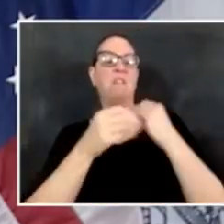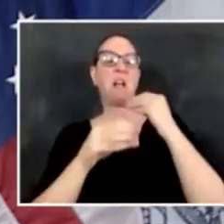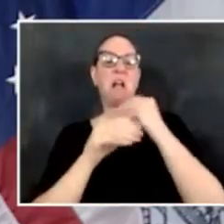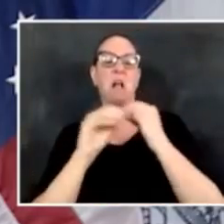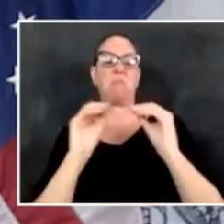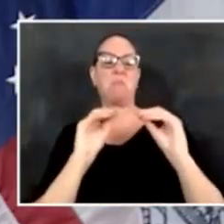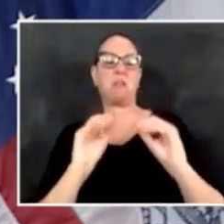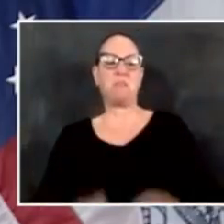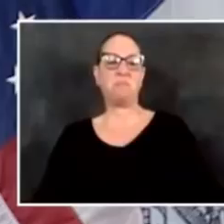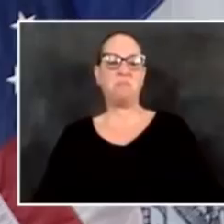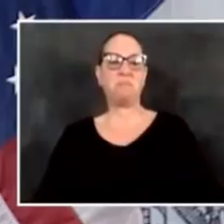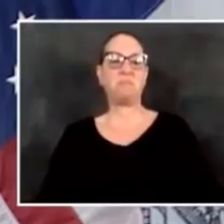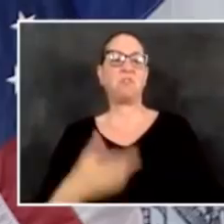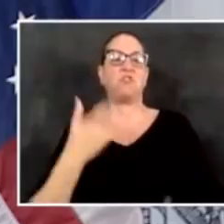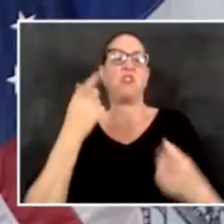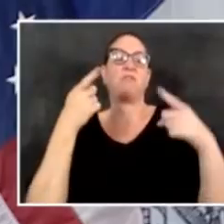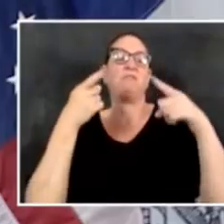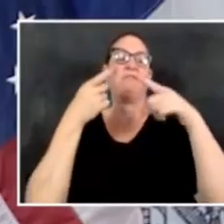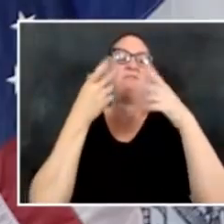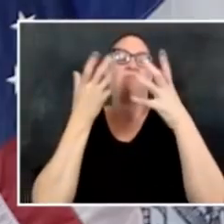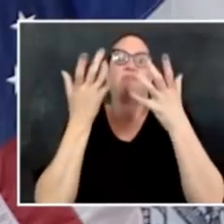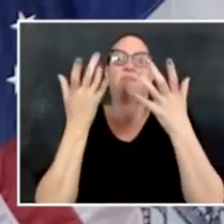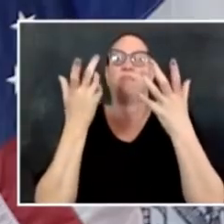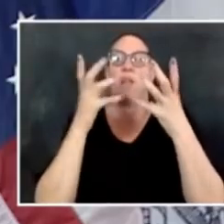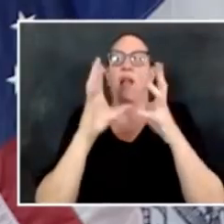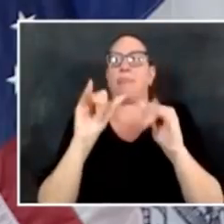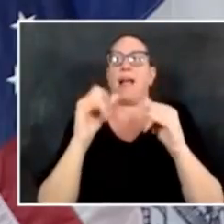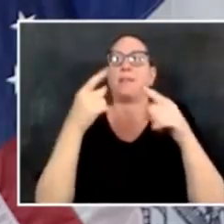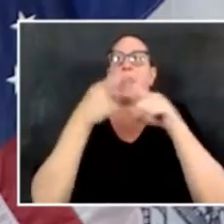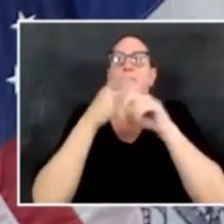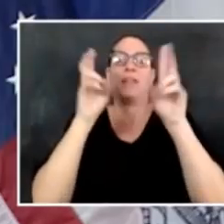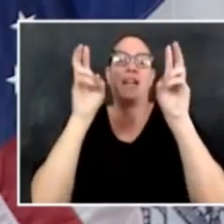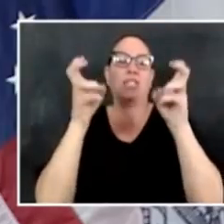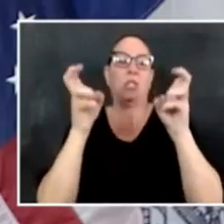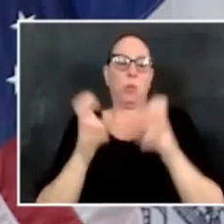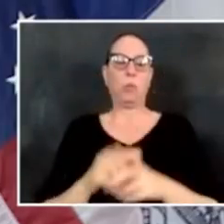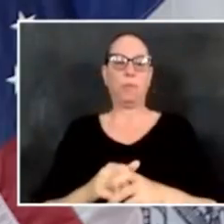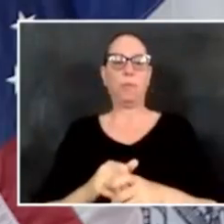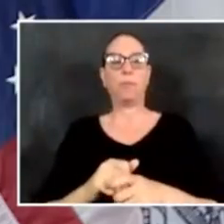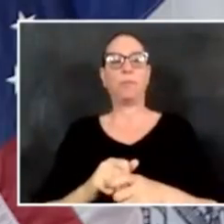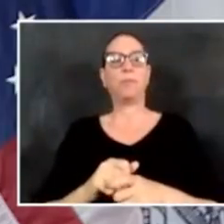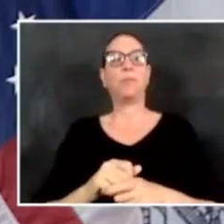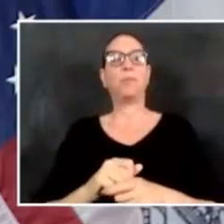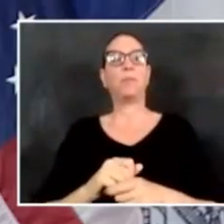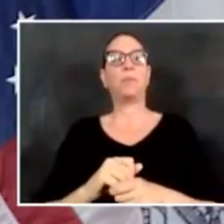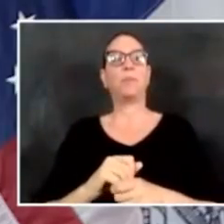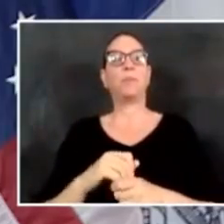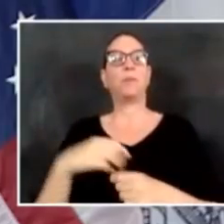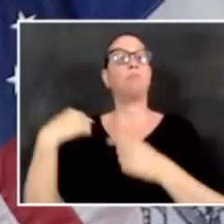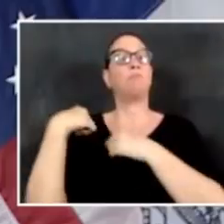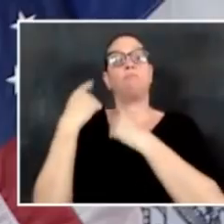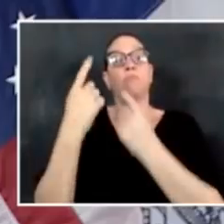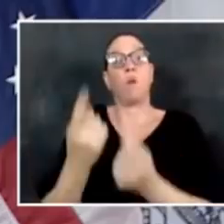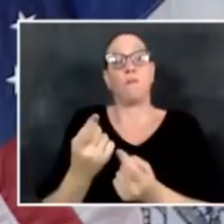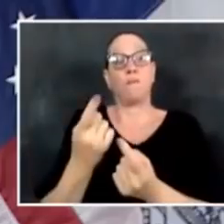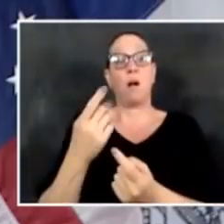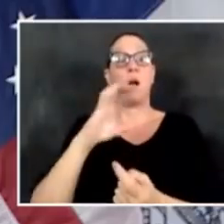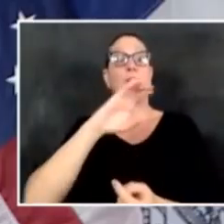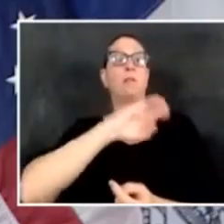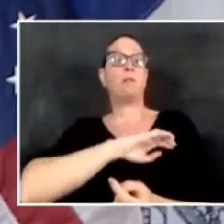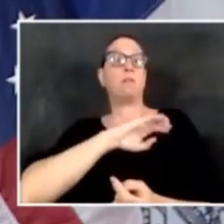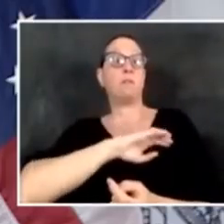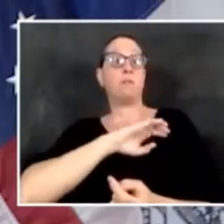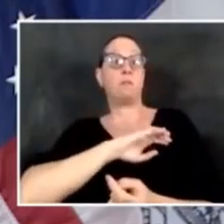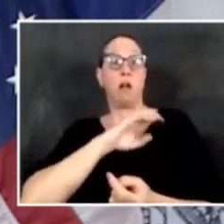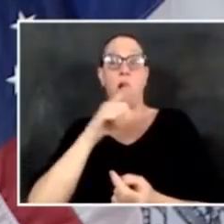department side, we've lost 38 members. 6 of them are auxiliaries, 6 of them are uniformed, and the remainder are